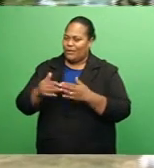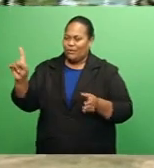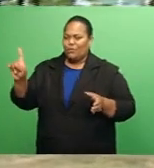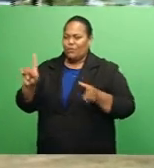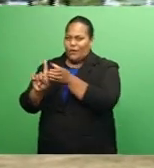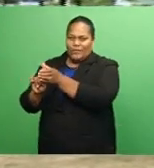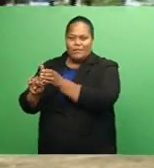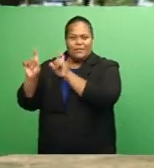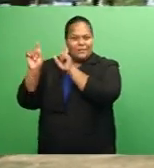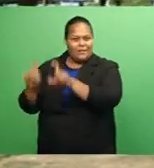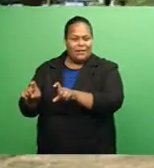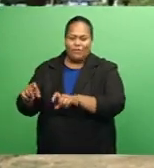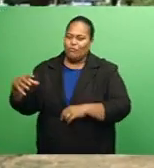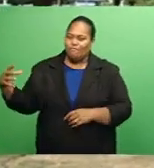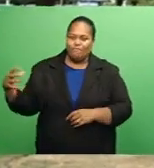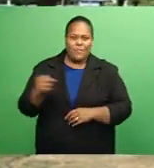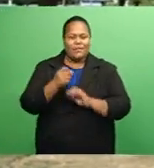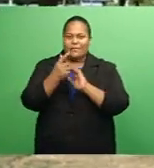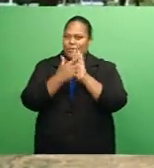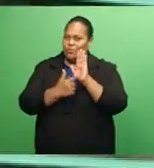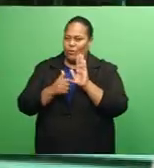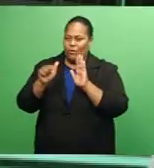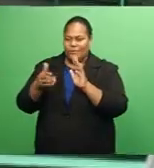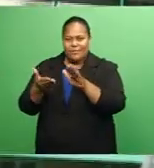We have to apply some degree of quarantine,